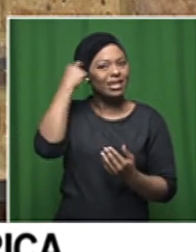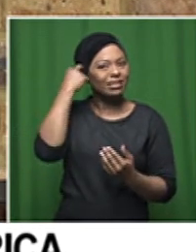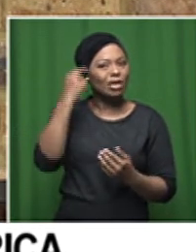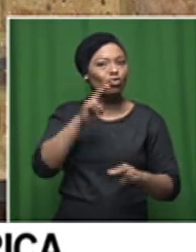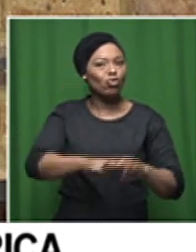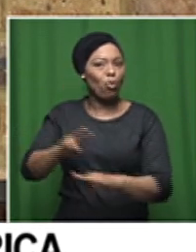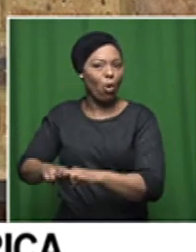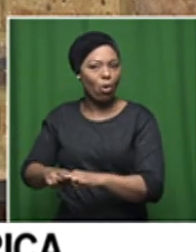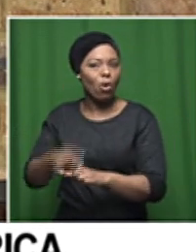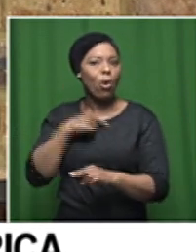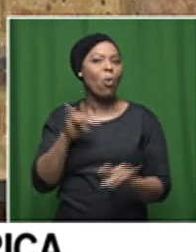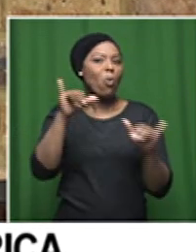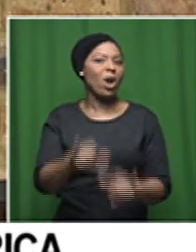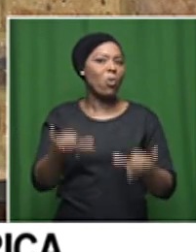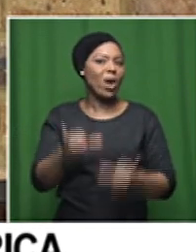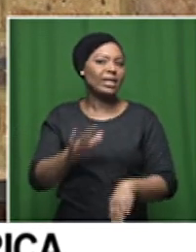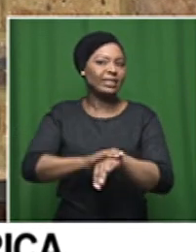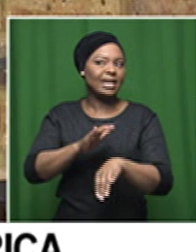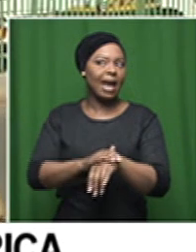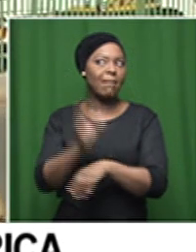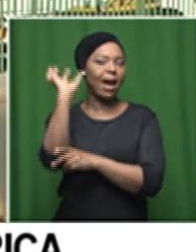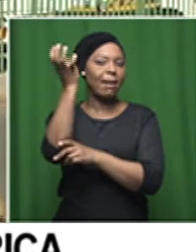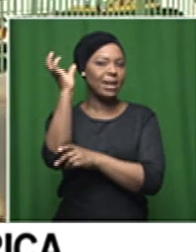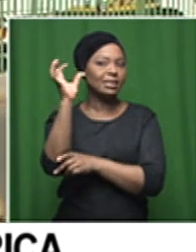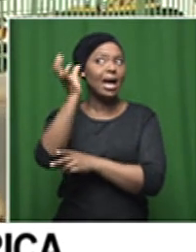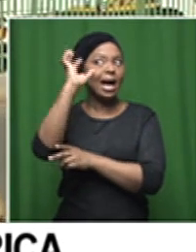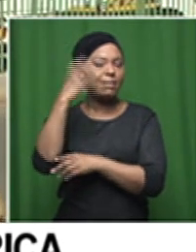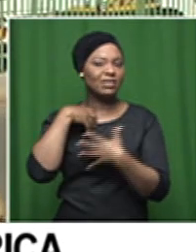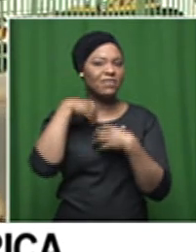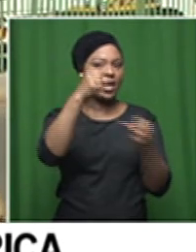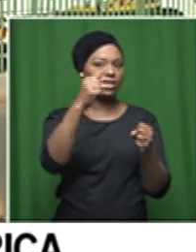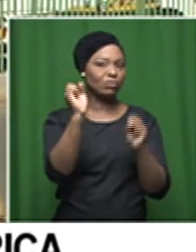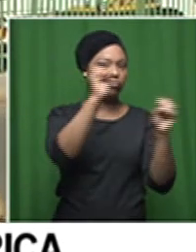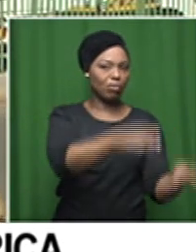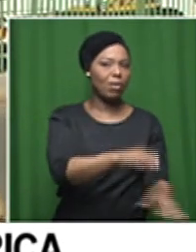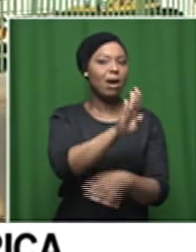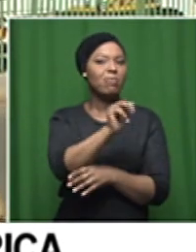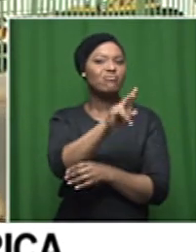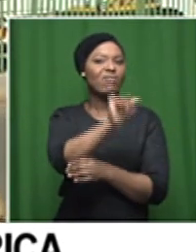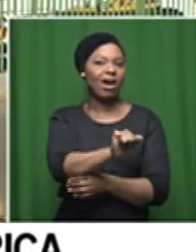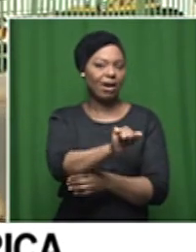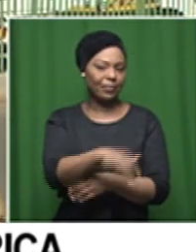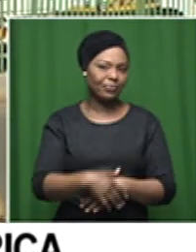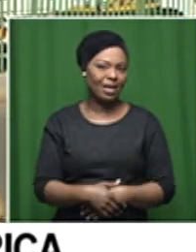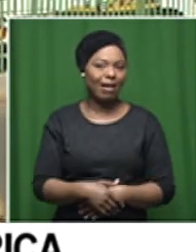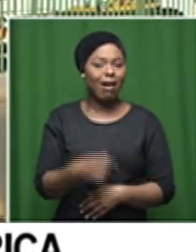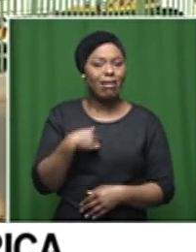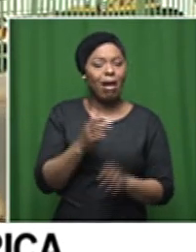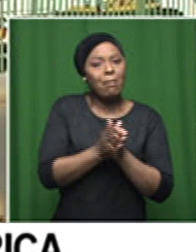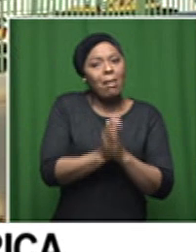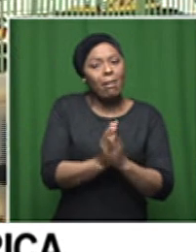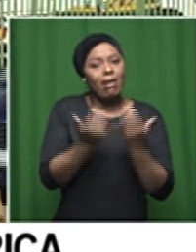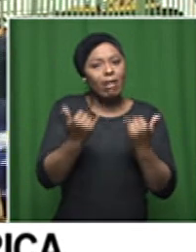So re emela nako ya di ambulance phakela ka 2 di a re tsaya di re tlisa kwana. Rona ha nne go ka nna le